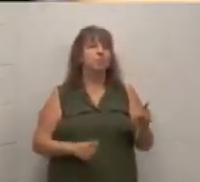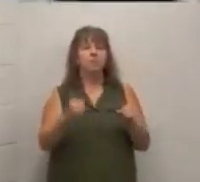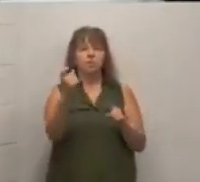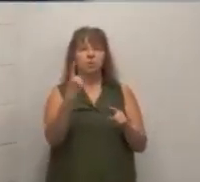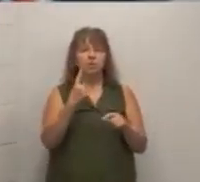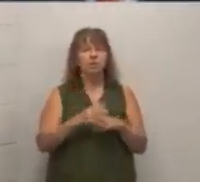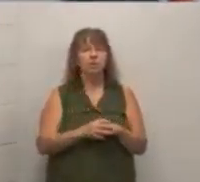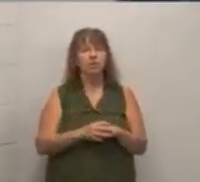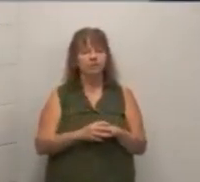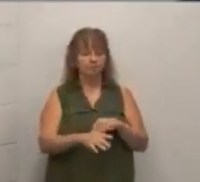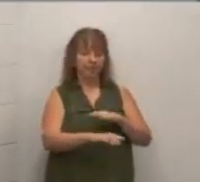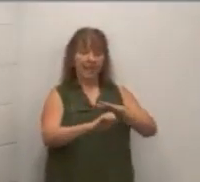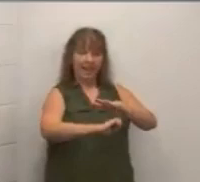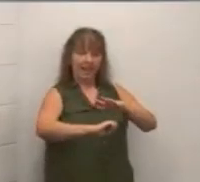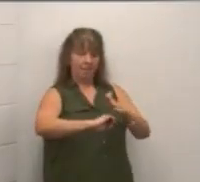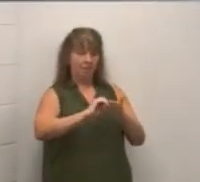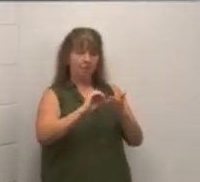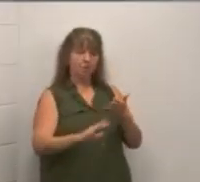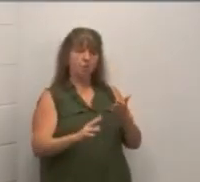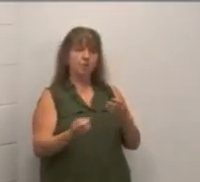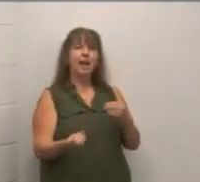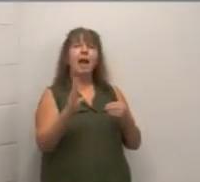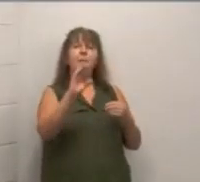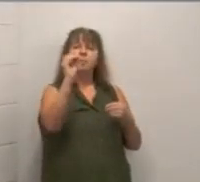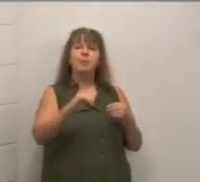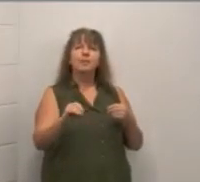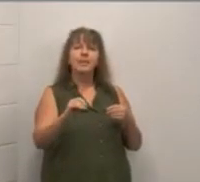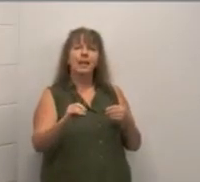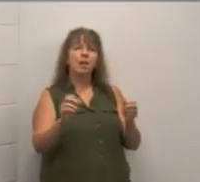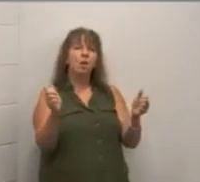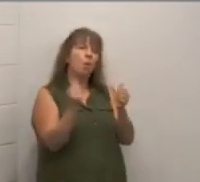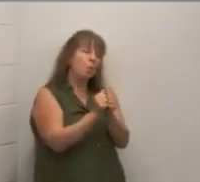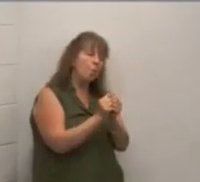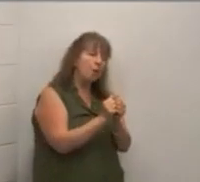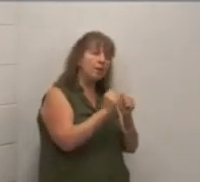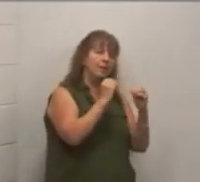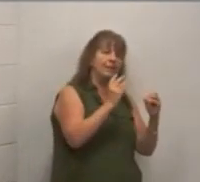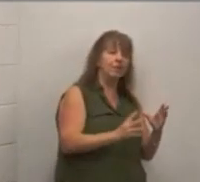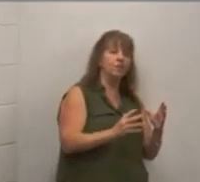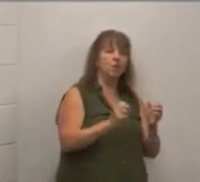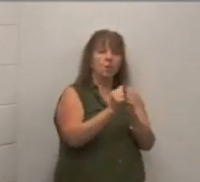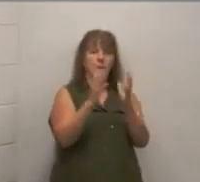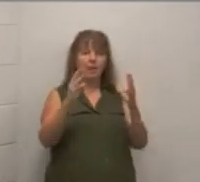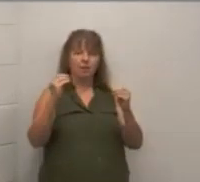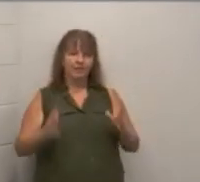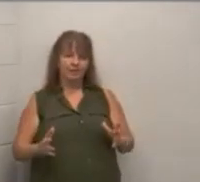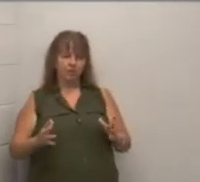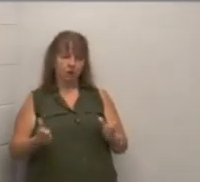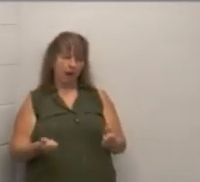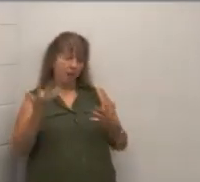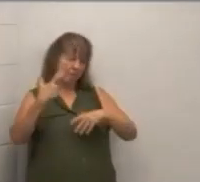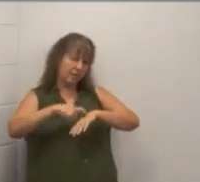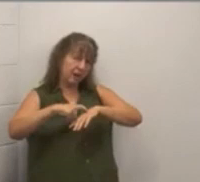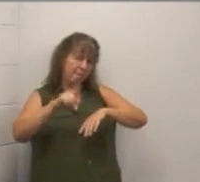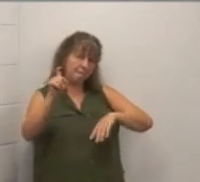of time will elementary school students be with and away from their classroom teachers while in school?